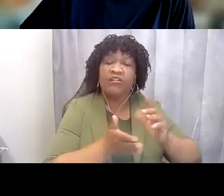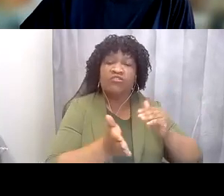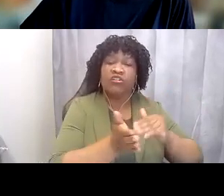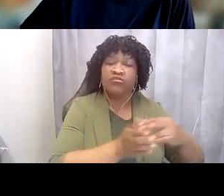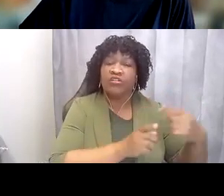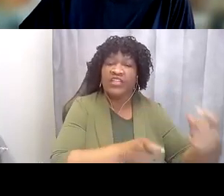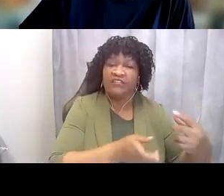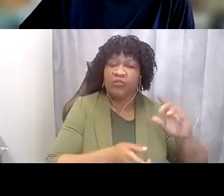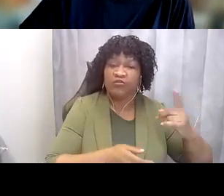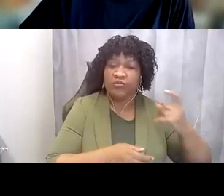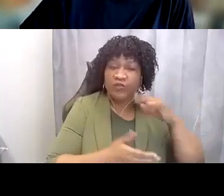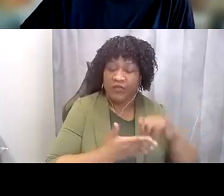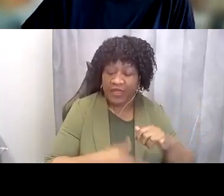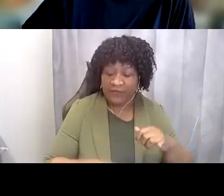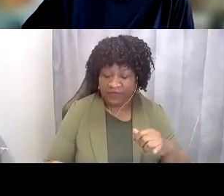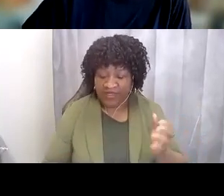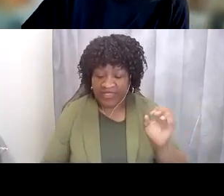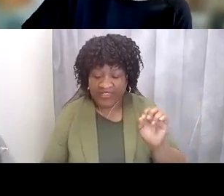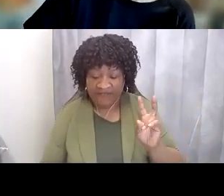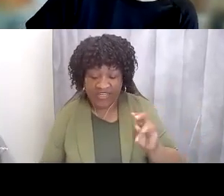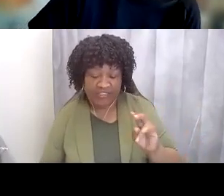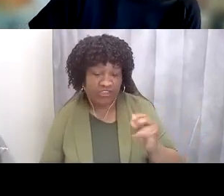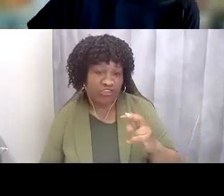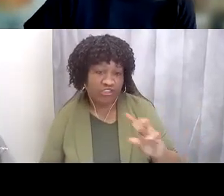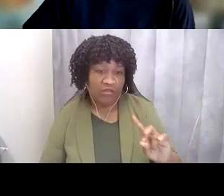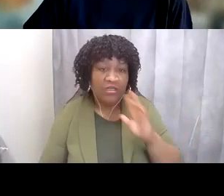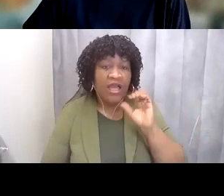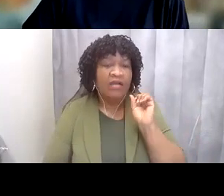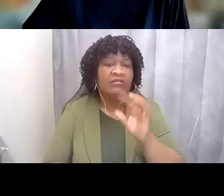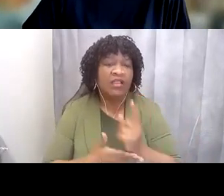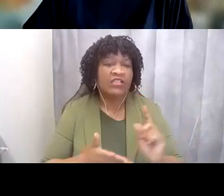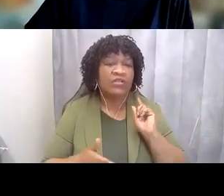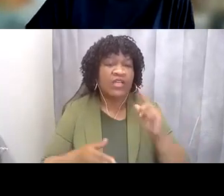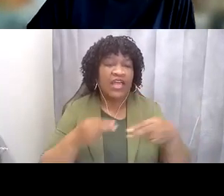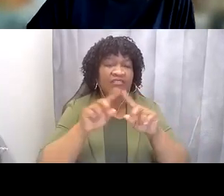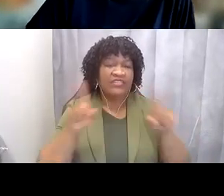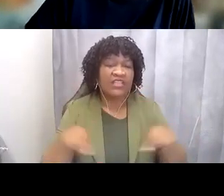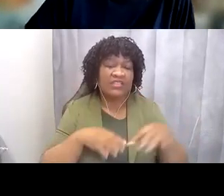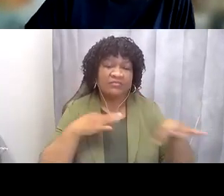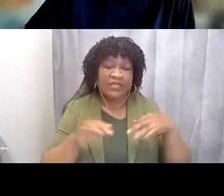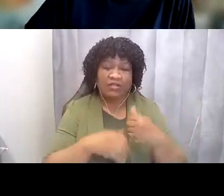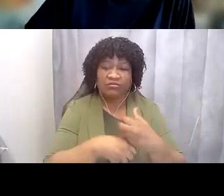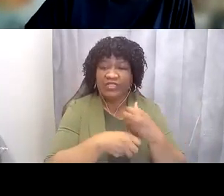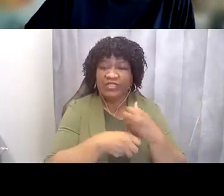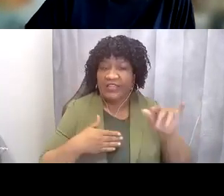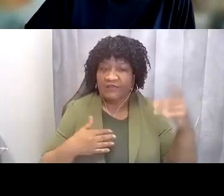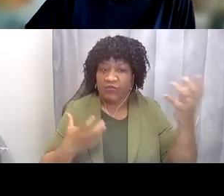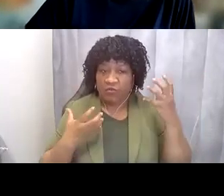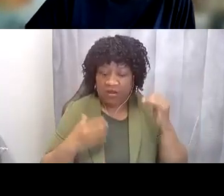Yeah, thank you. And again, I can send out the slides from last week because it explains how to get it and all the information on